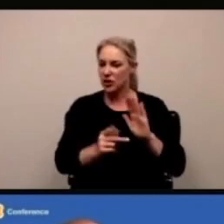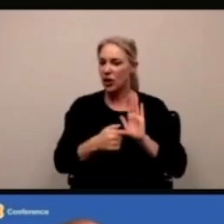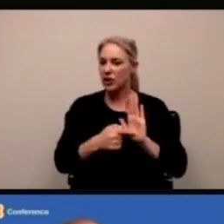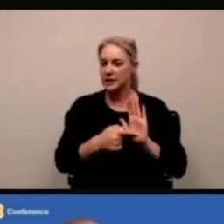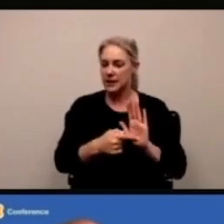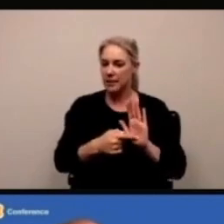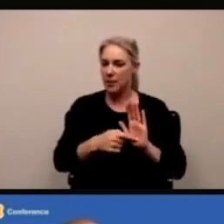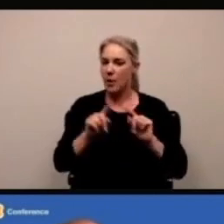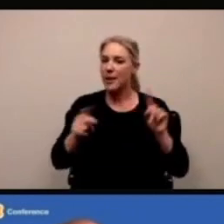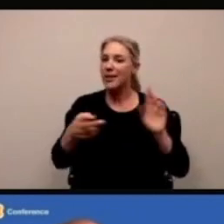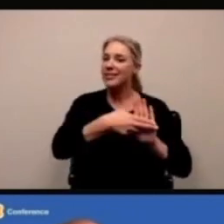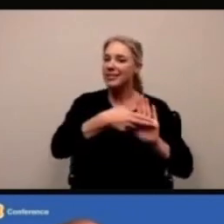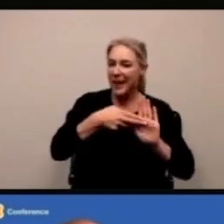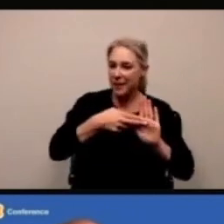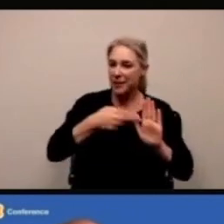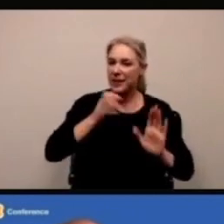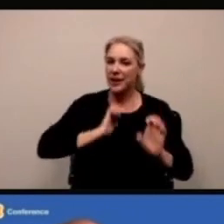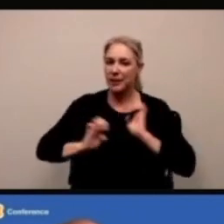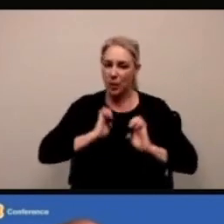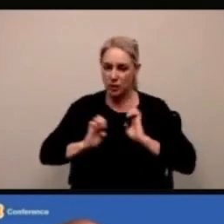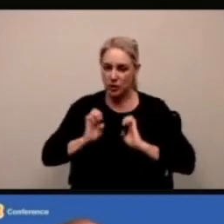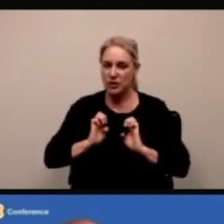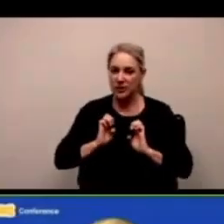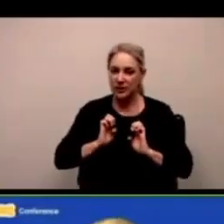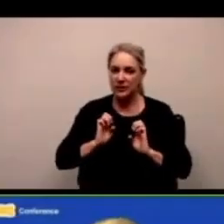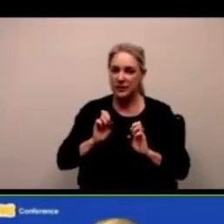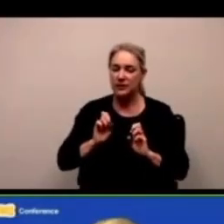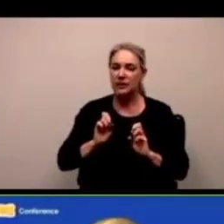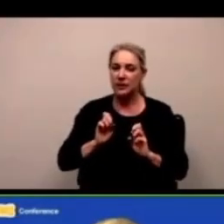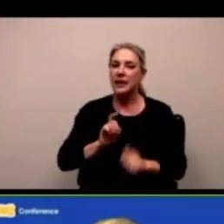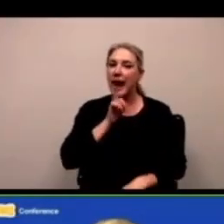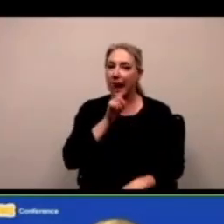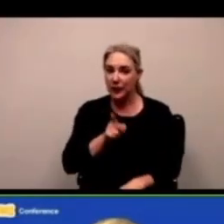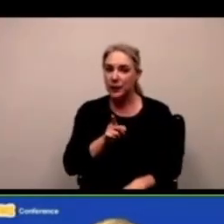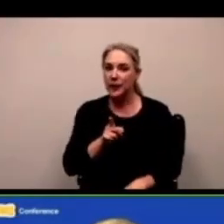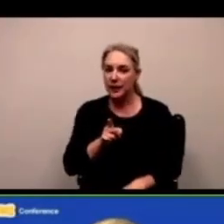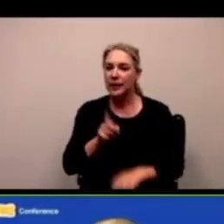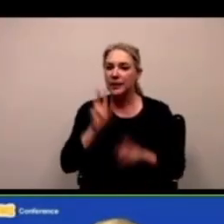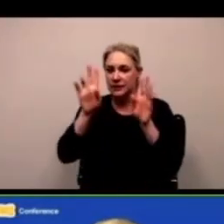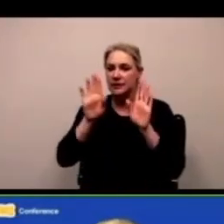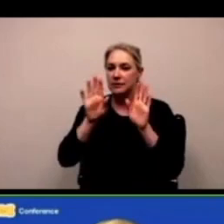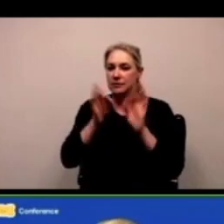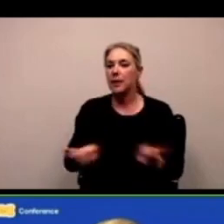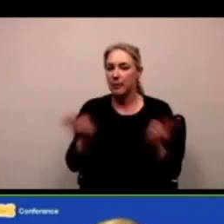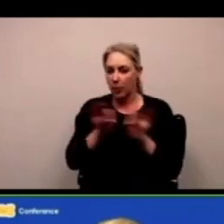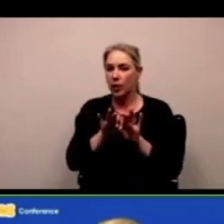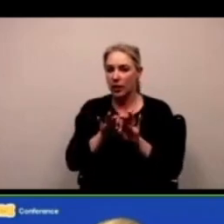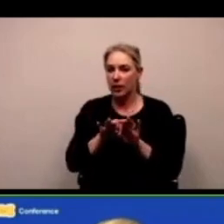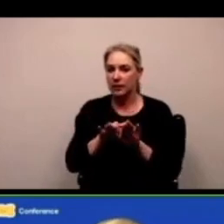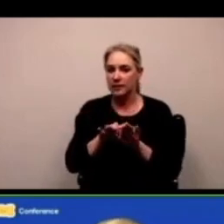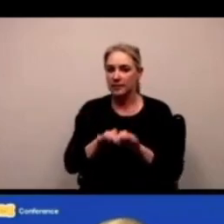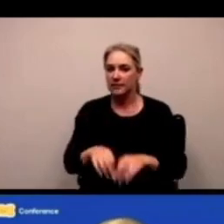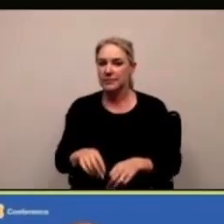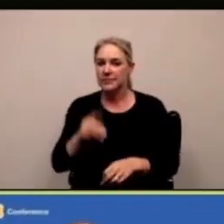label emotions accurately, and they just really had a great time with it.